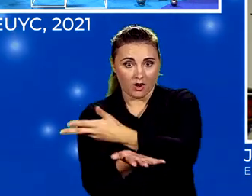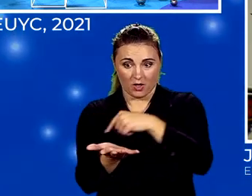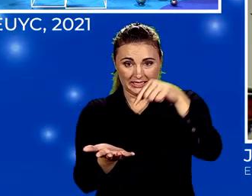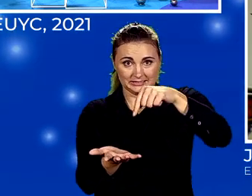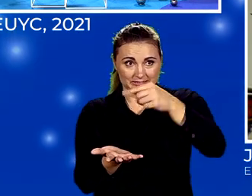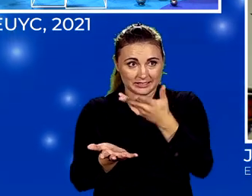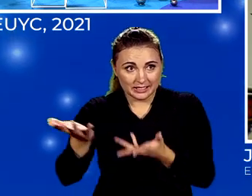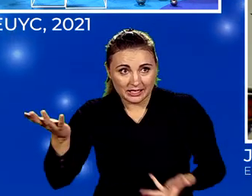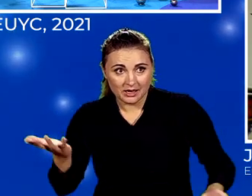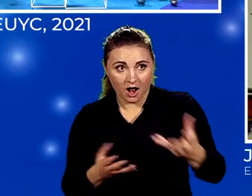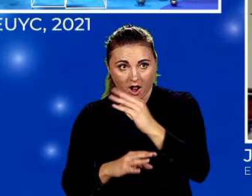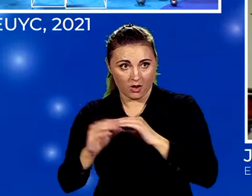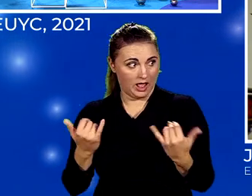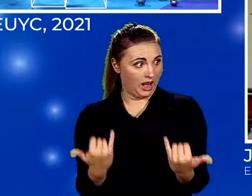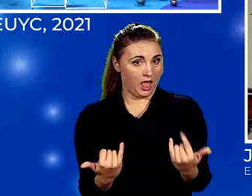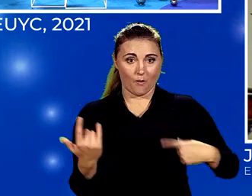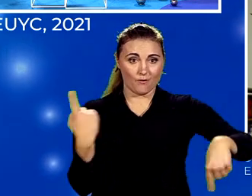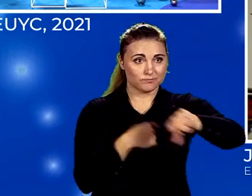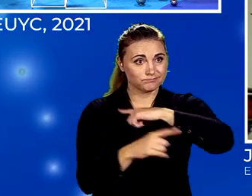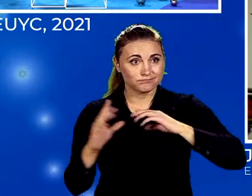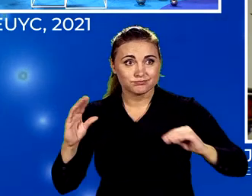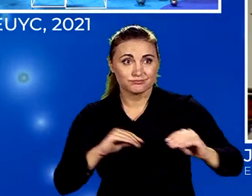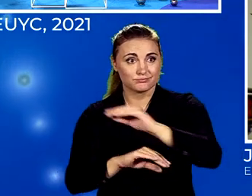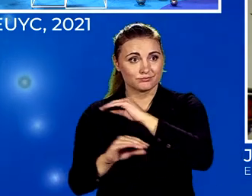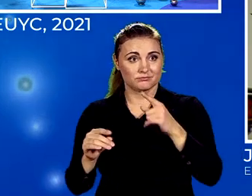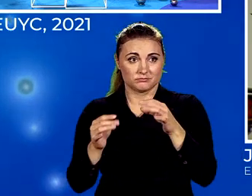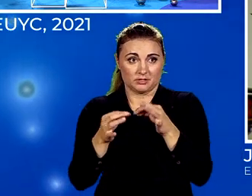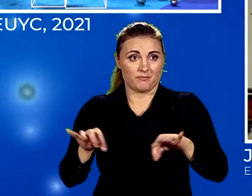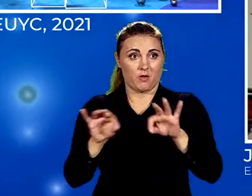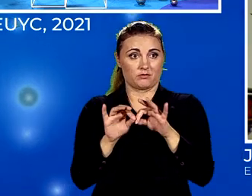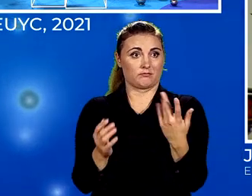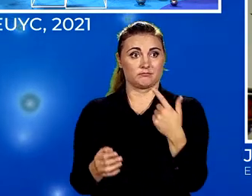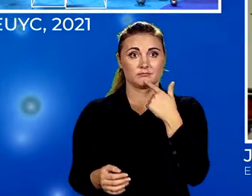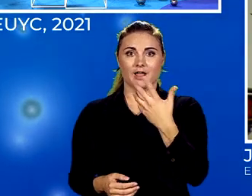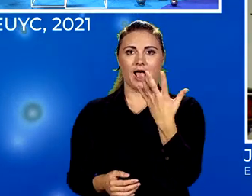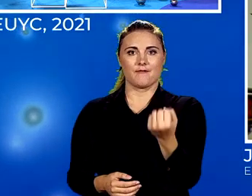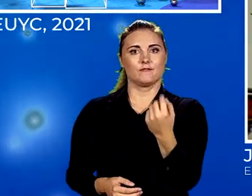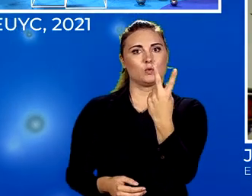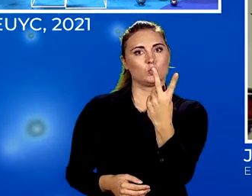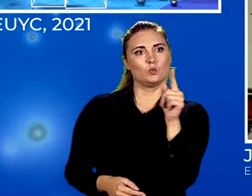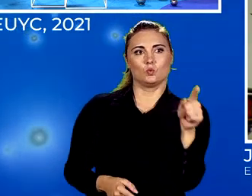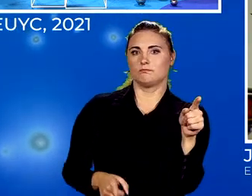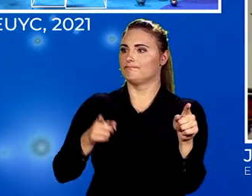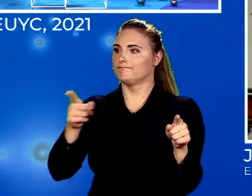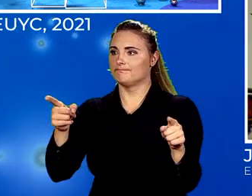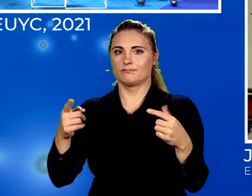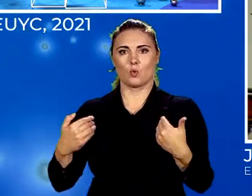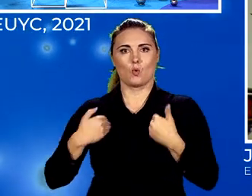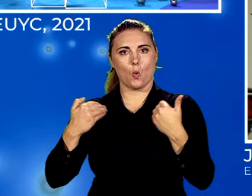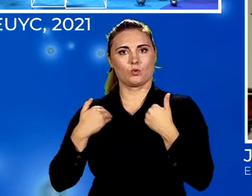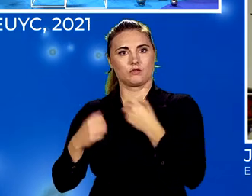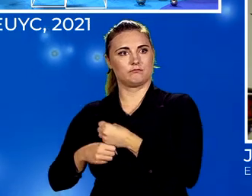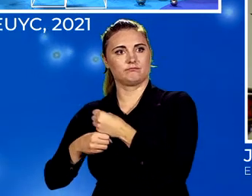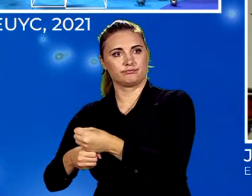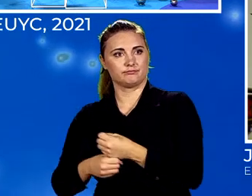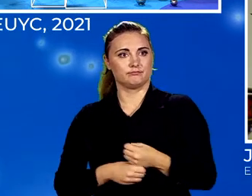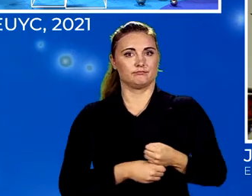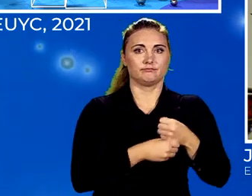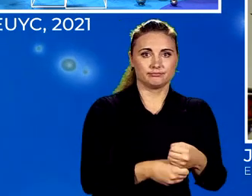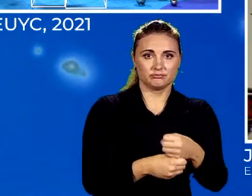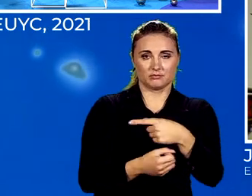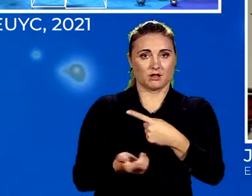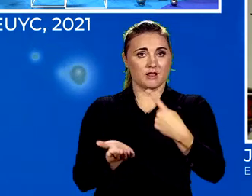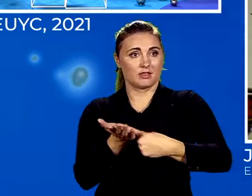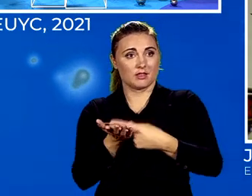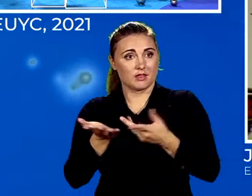This conversation now is a conversation between two youth representatives and the bureaucracy, while the dialogue is supposed to be between the youth